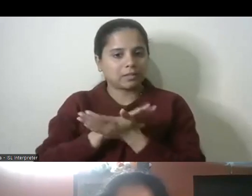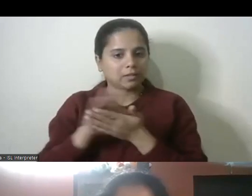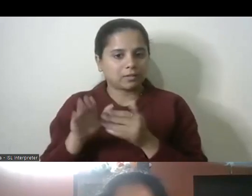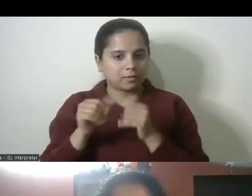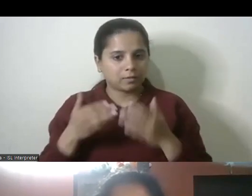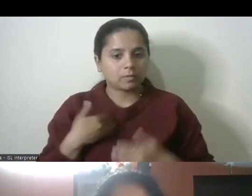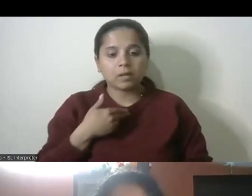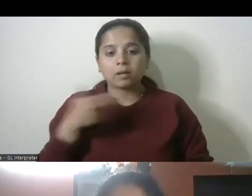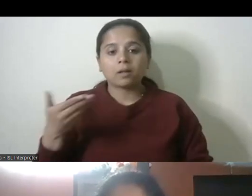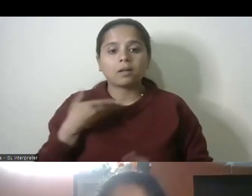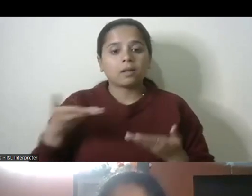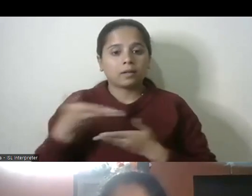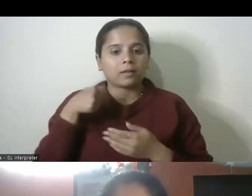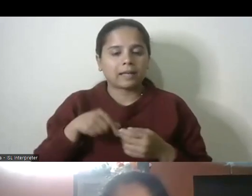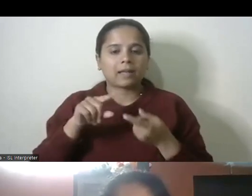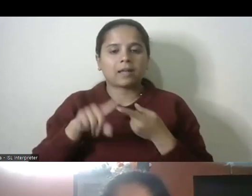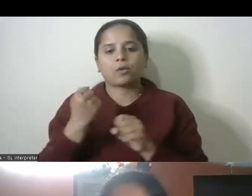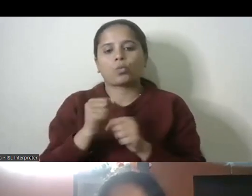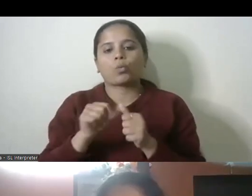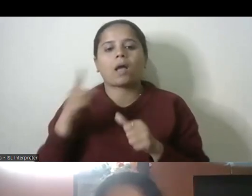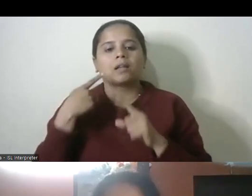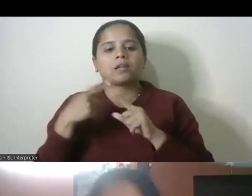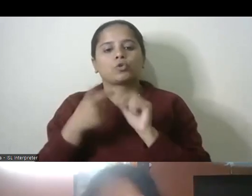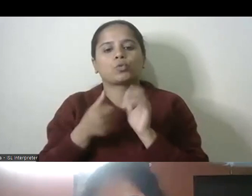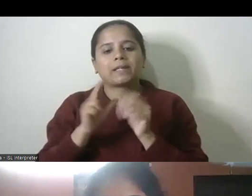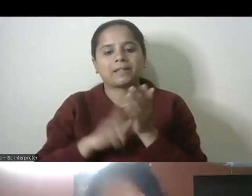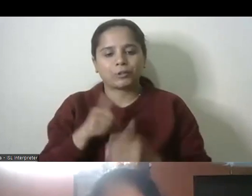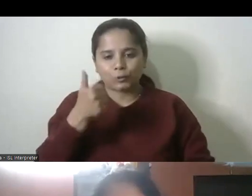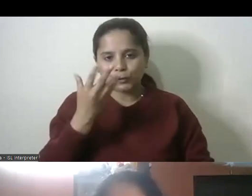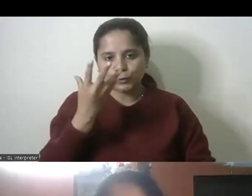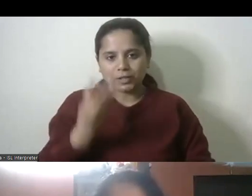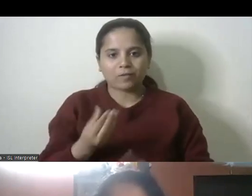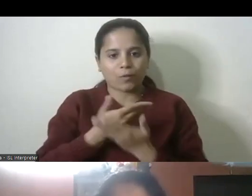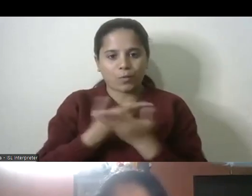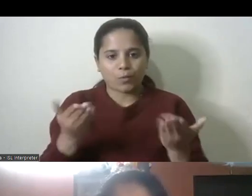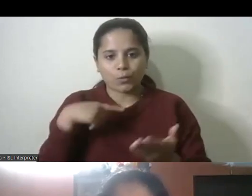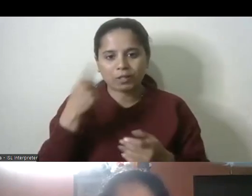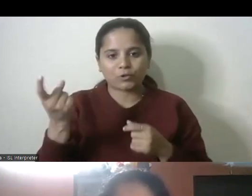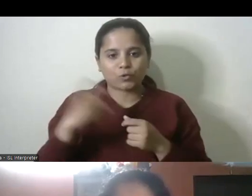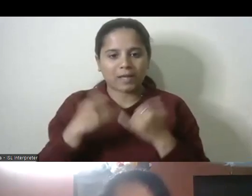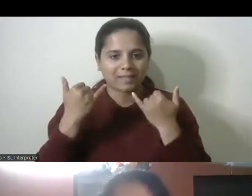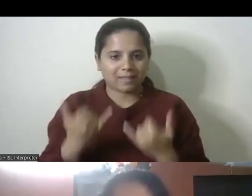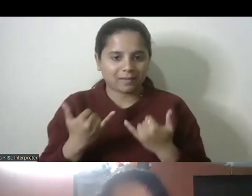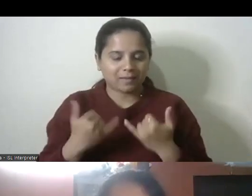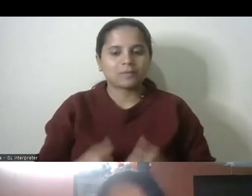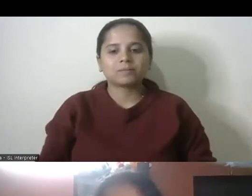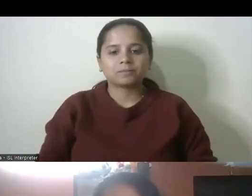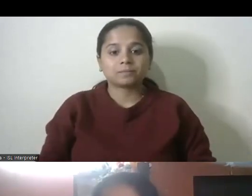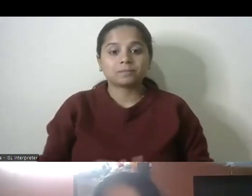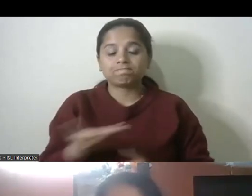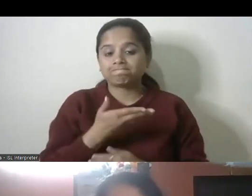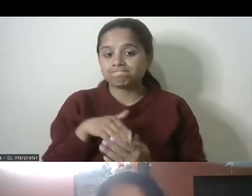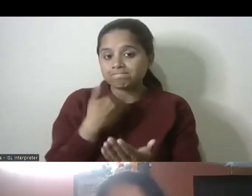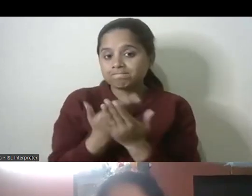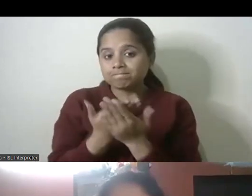a member of the Egalitarians. A very warm good evening to all who has joined now to participate